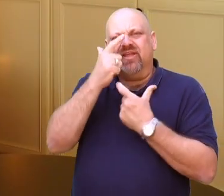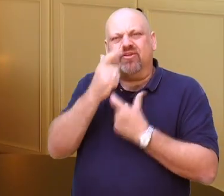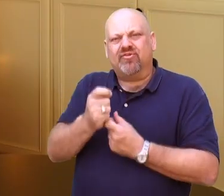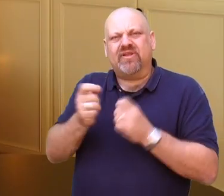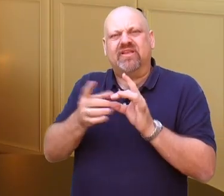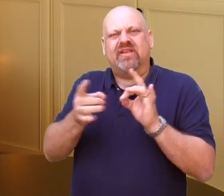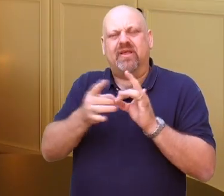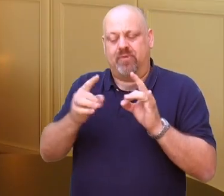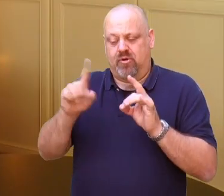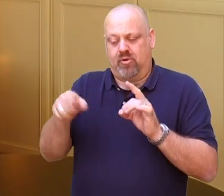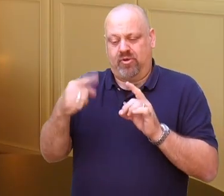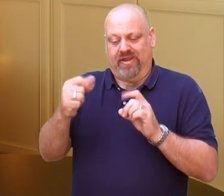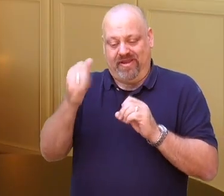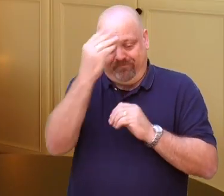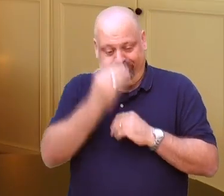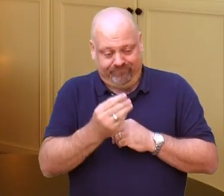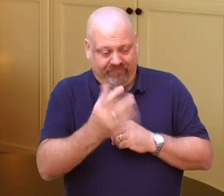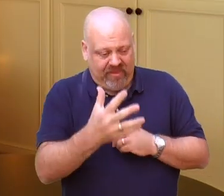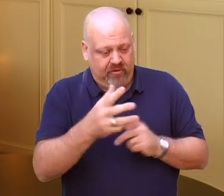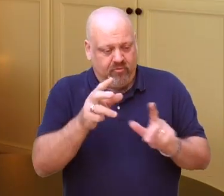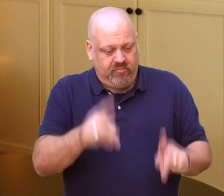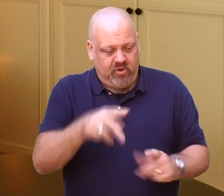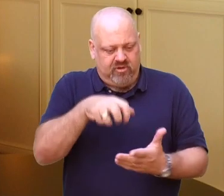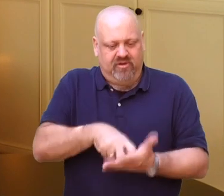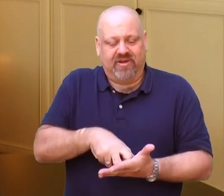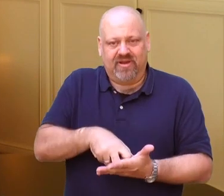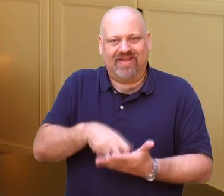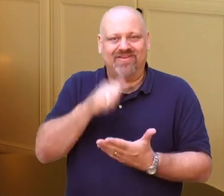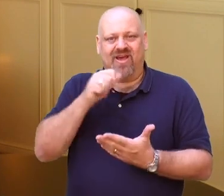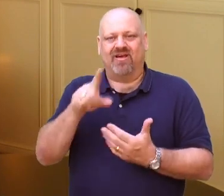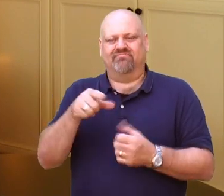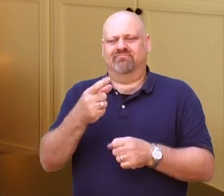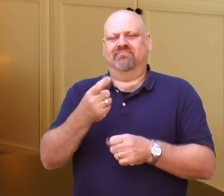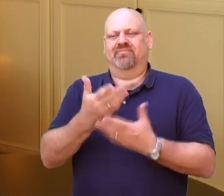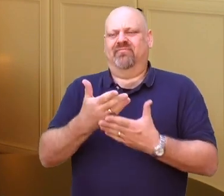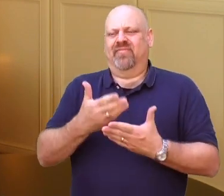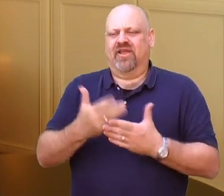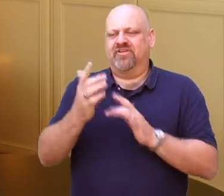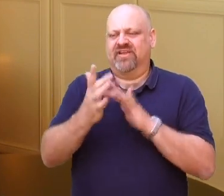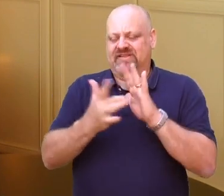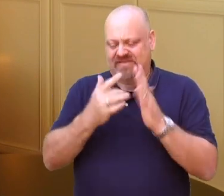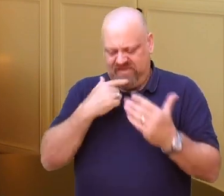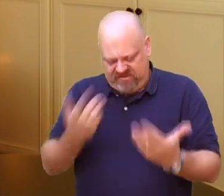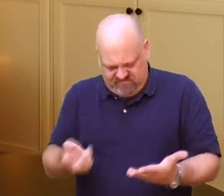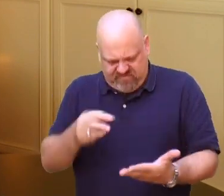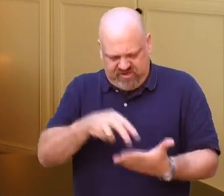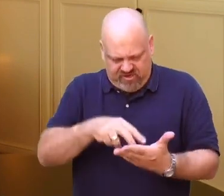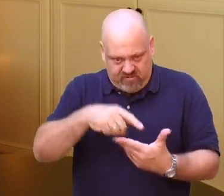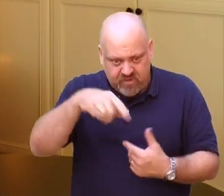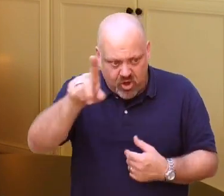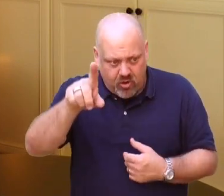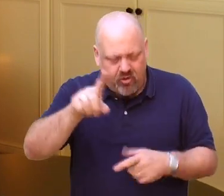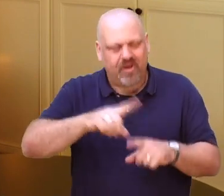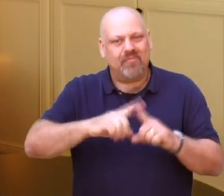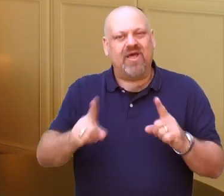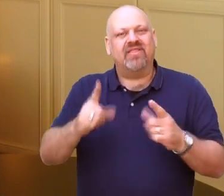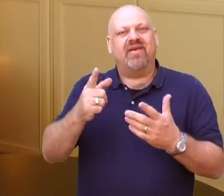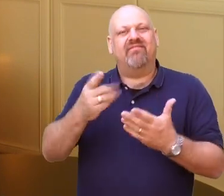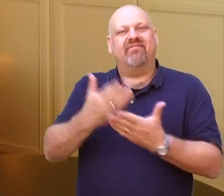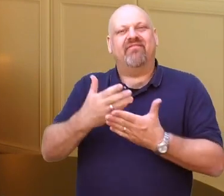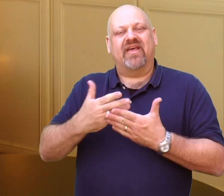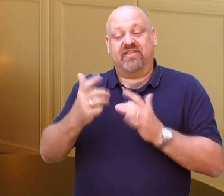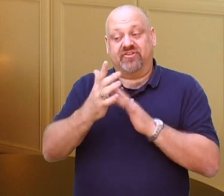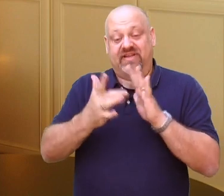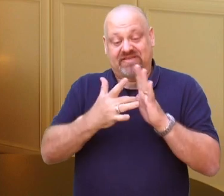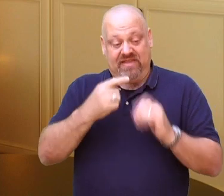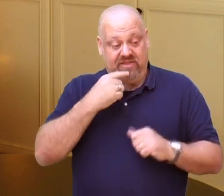This is an interesting statement that could only come to one who is down on his knees. Not just the fact that Jesus said, get up and go, but